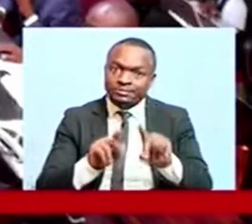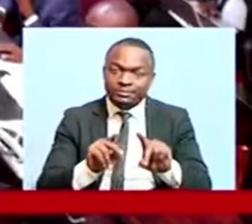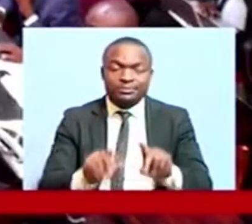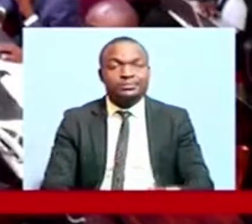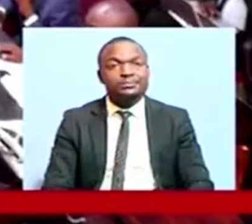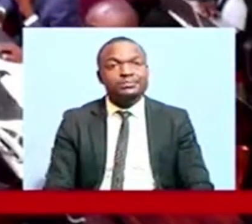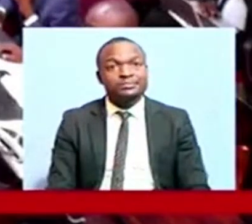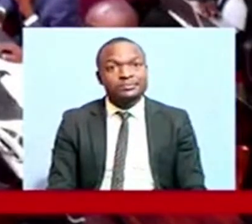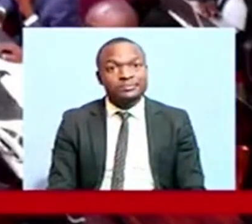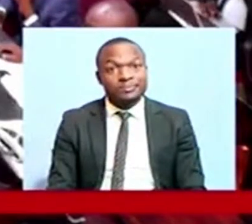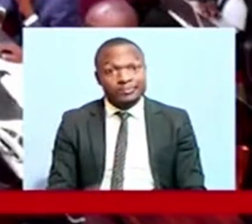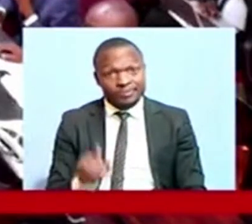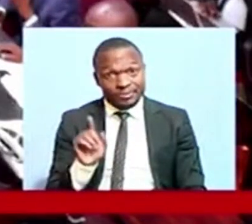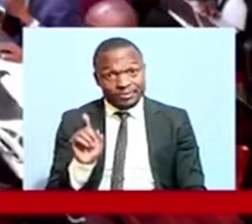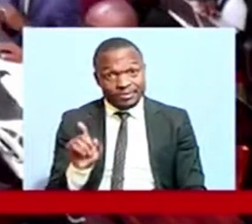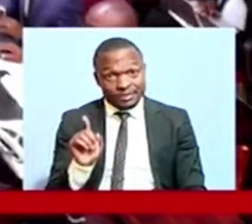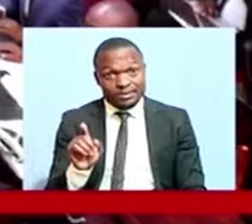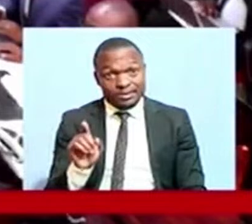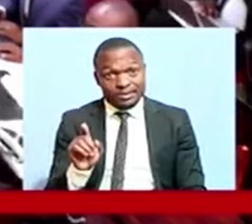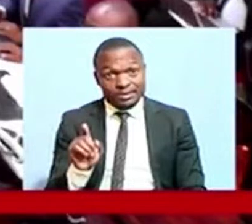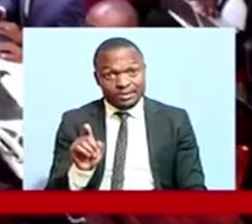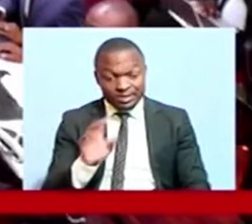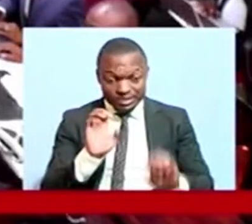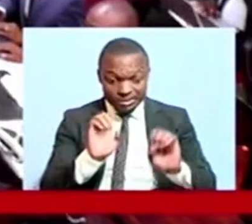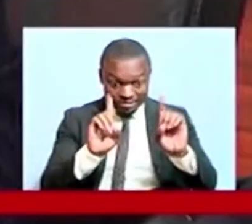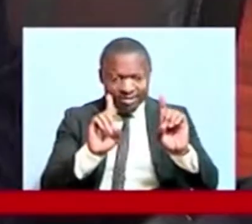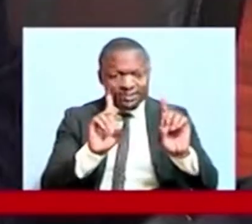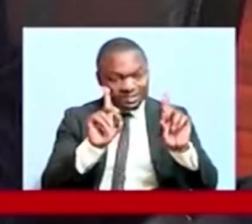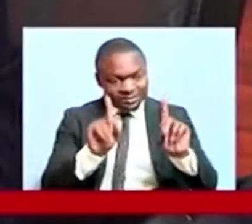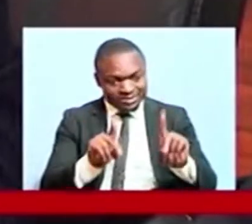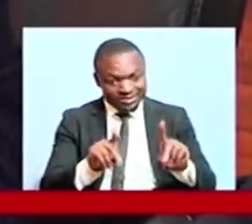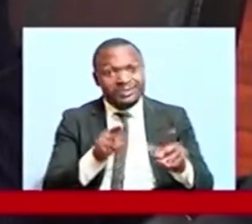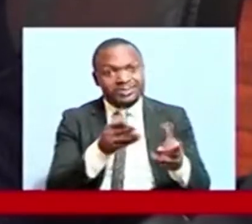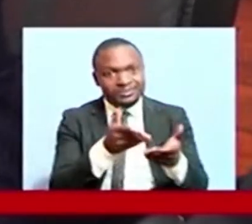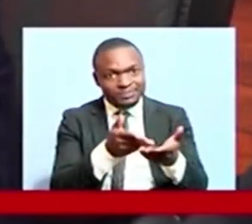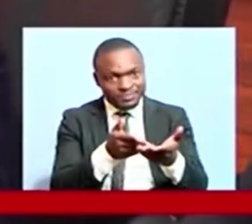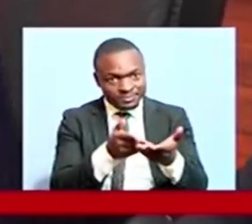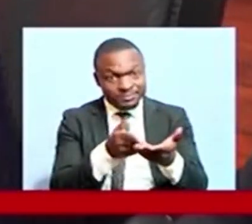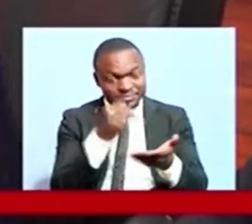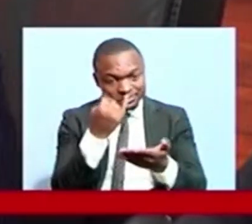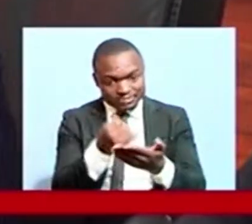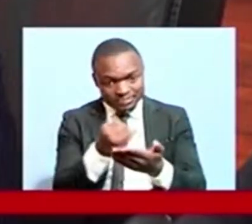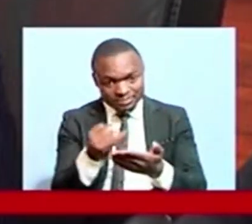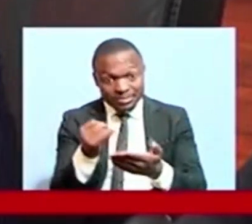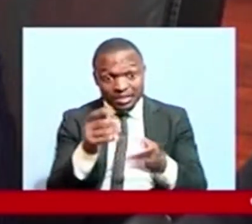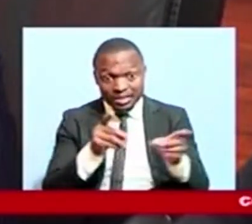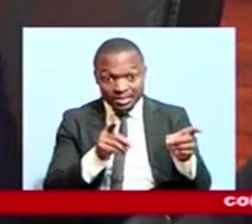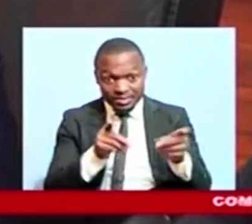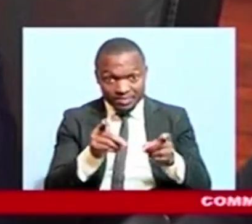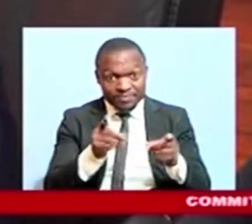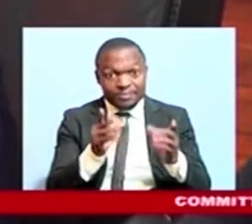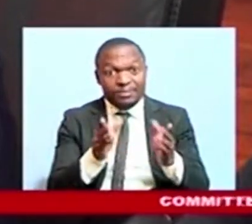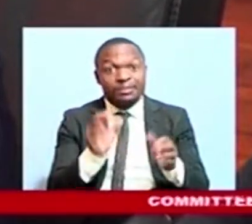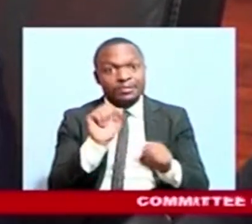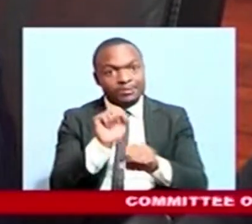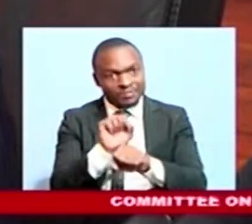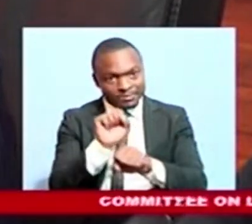Chair, I'm a layman in terms of these issues. And the Director of